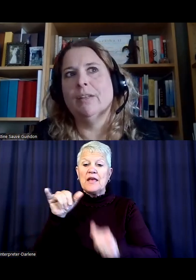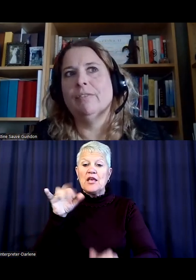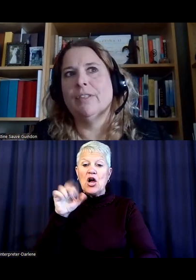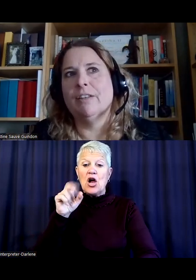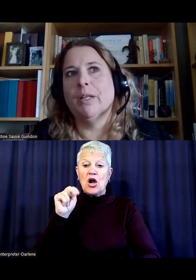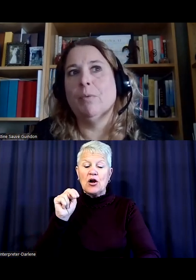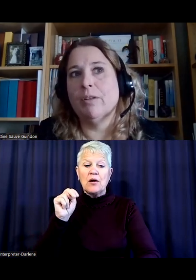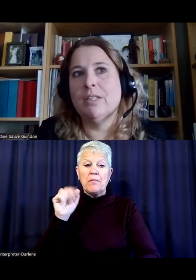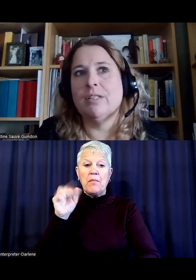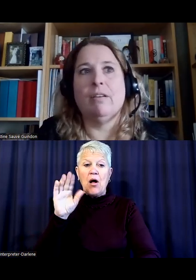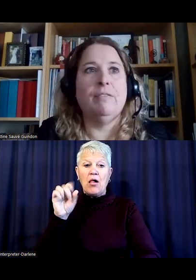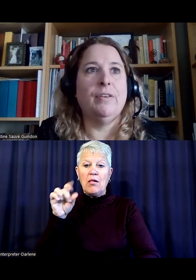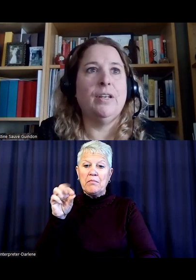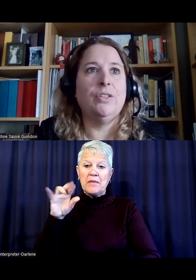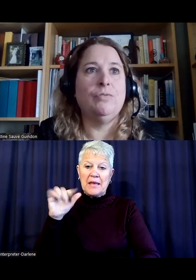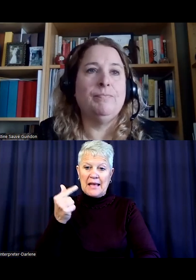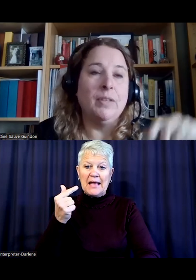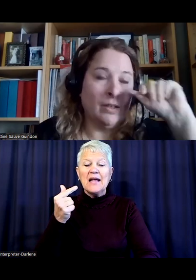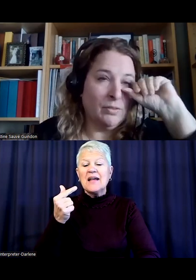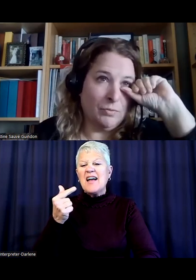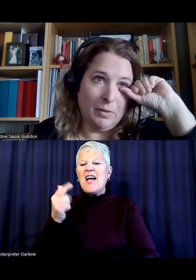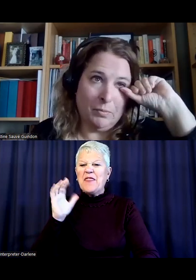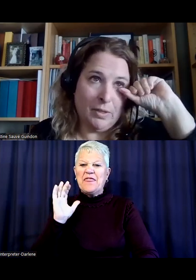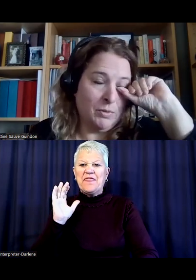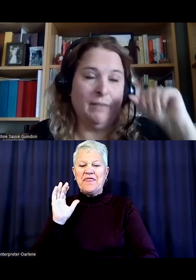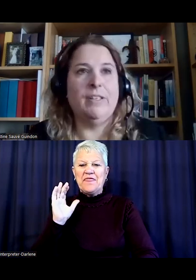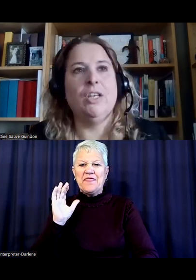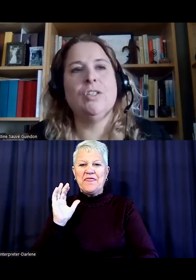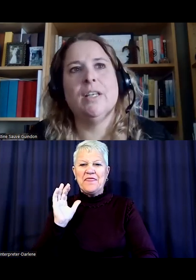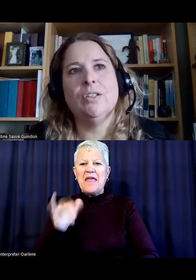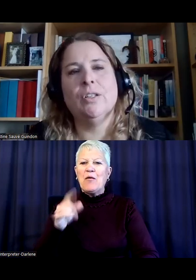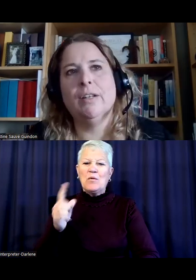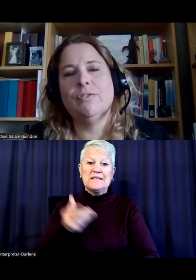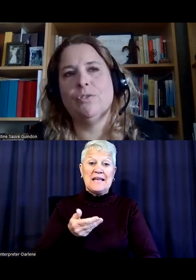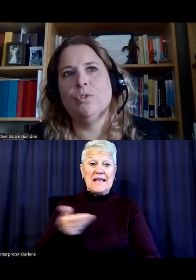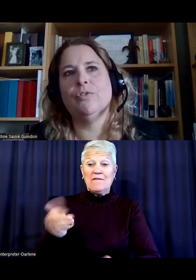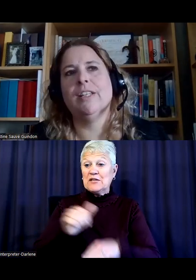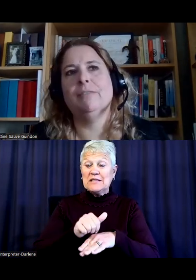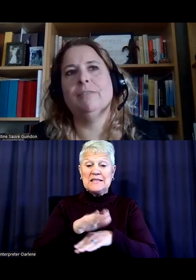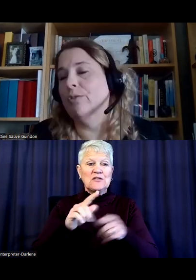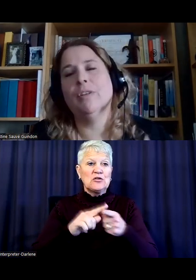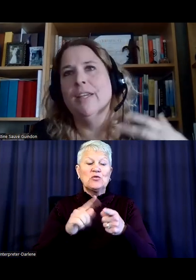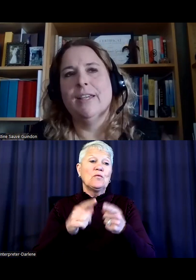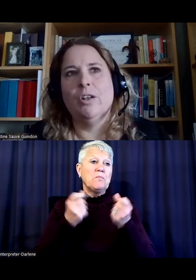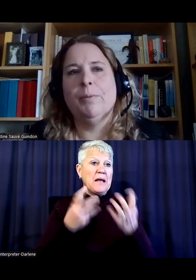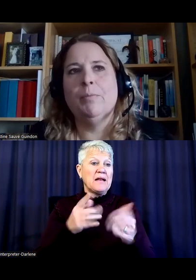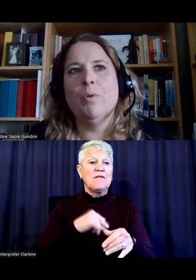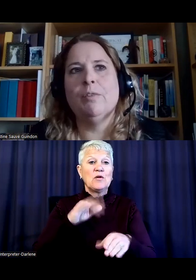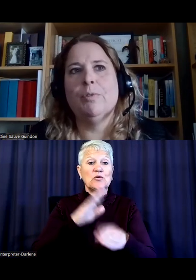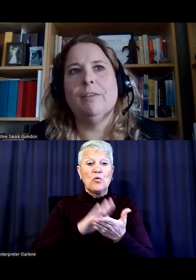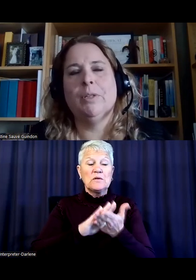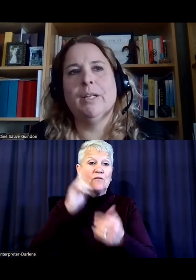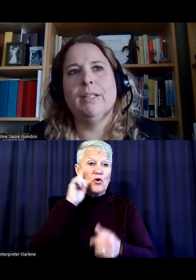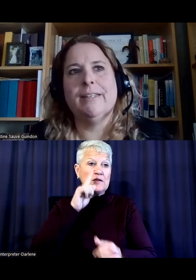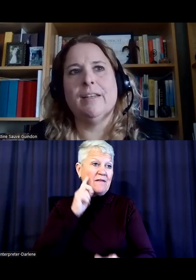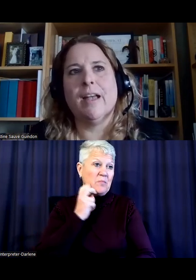bombing, Deafblind Awareness of, there was an invitation sent to a lot of schools for the Deafblind, or, you know, people working